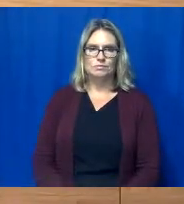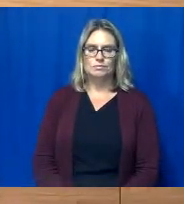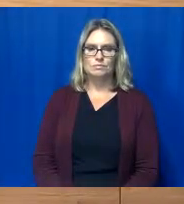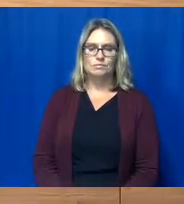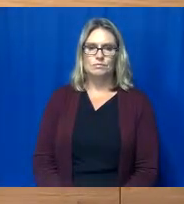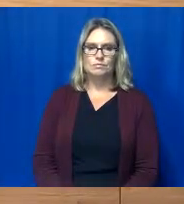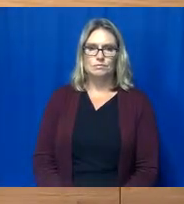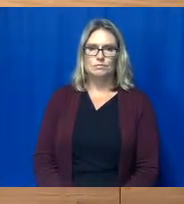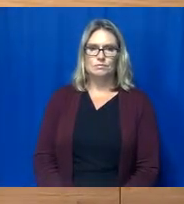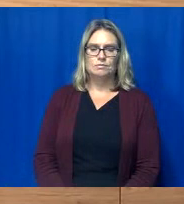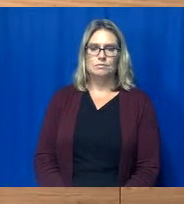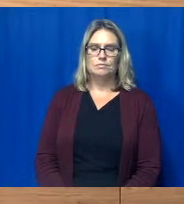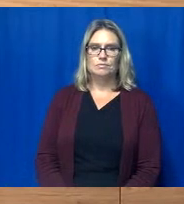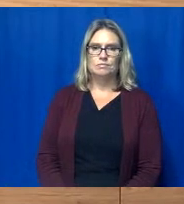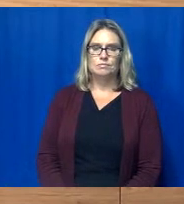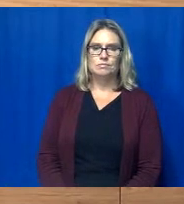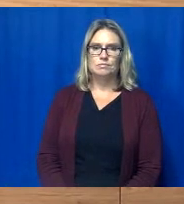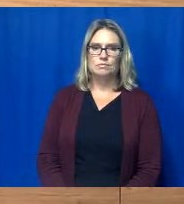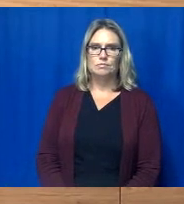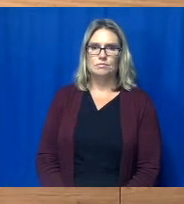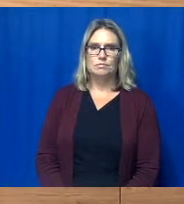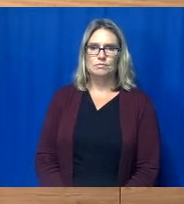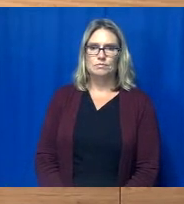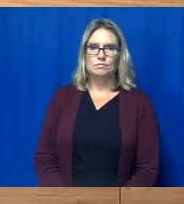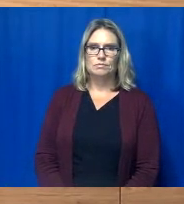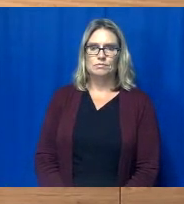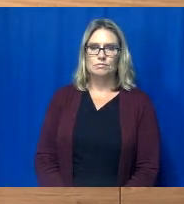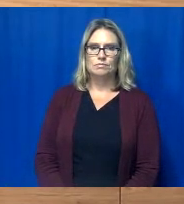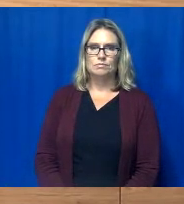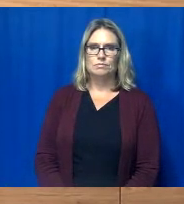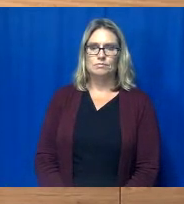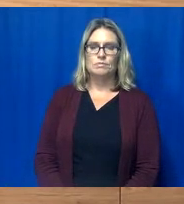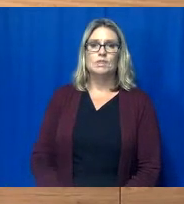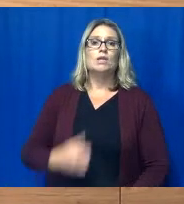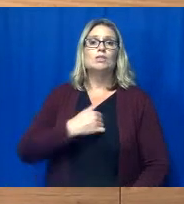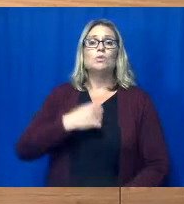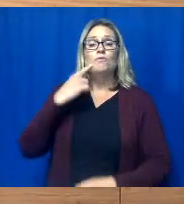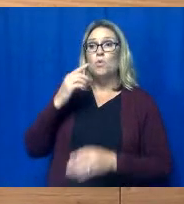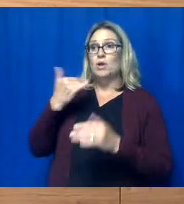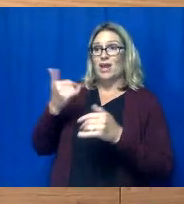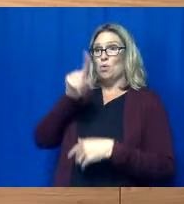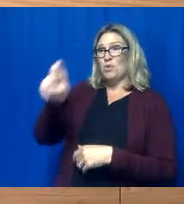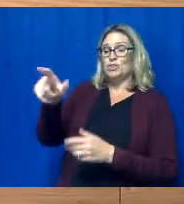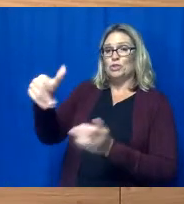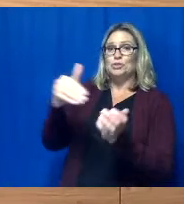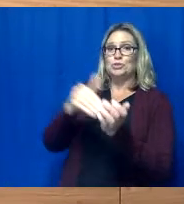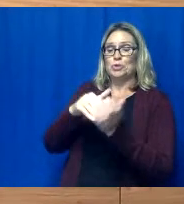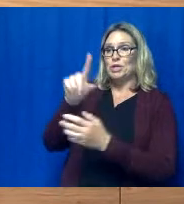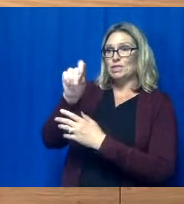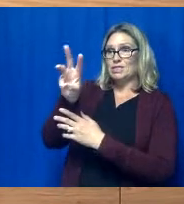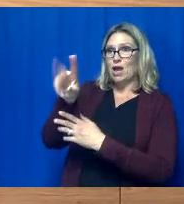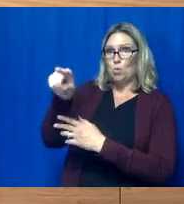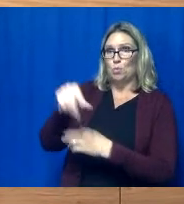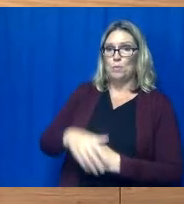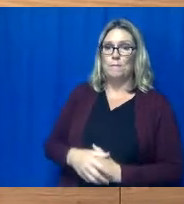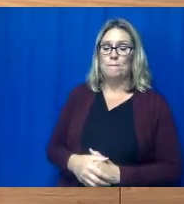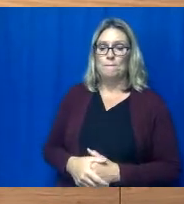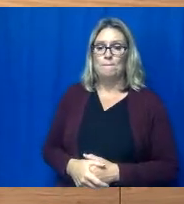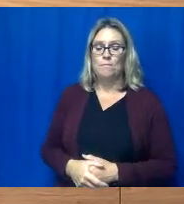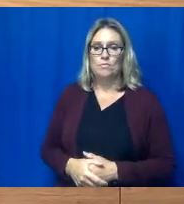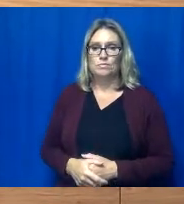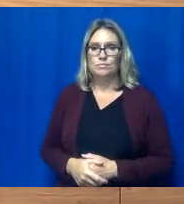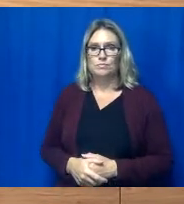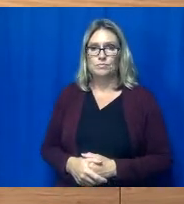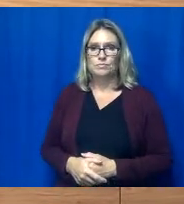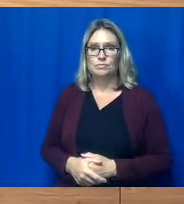Dr. Dow. Bit louder, sorry. Oh, sorry. Just this one's for Dr. Dow. You mentioned kind of the reproduction